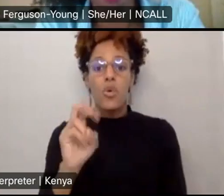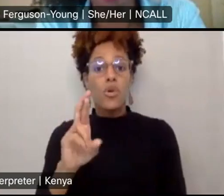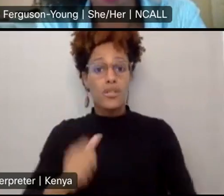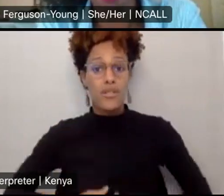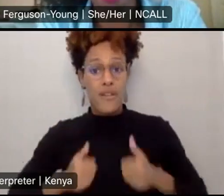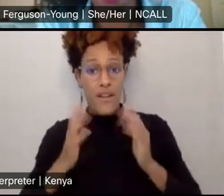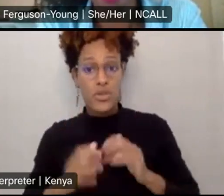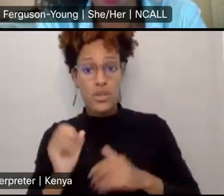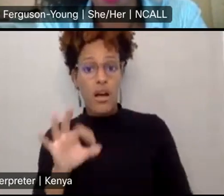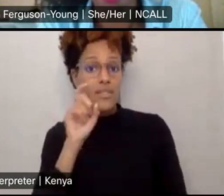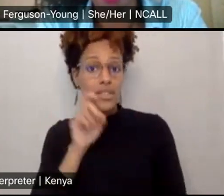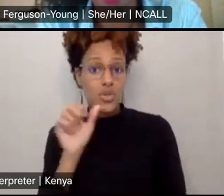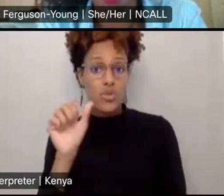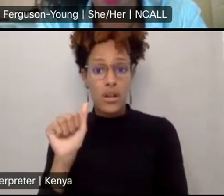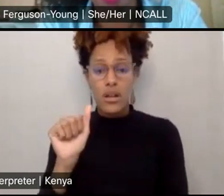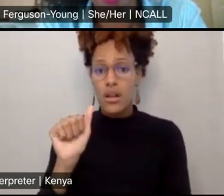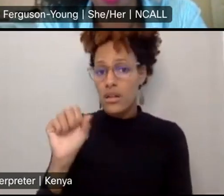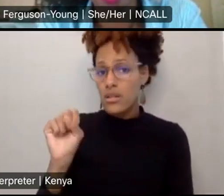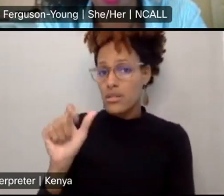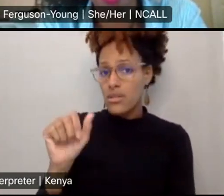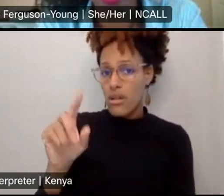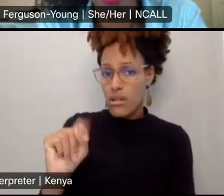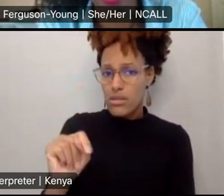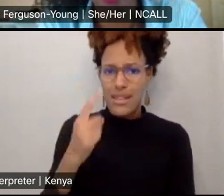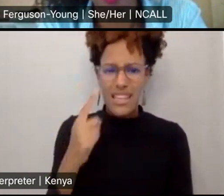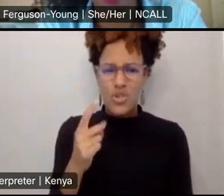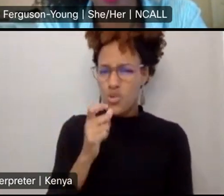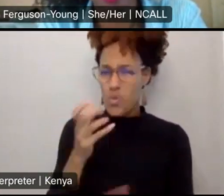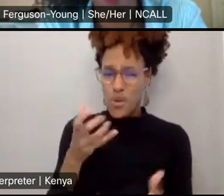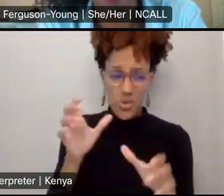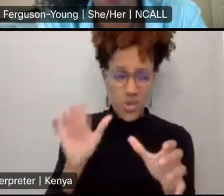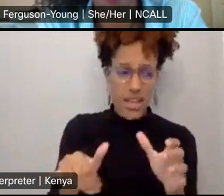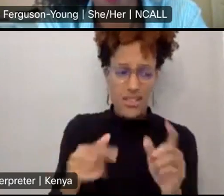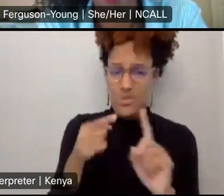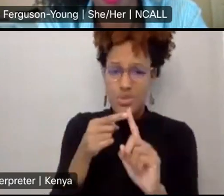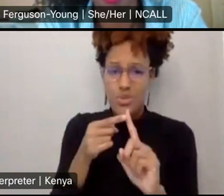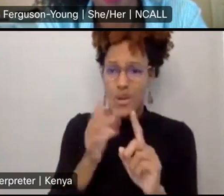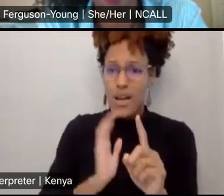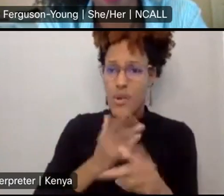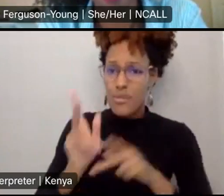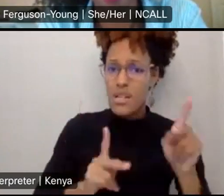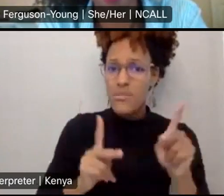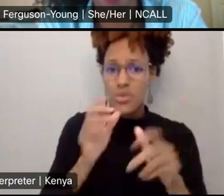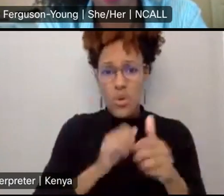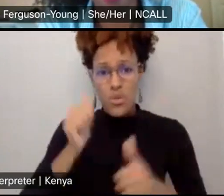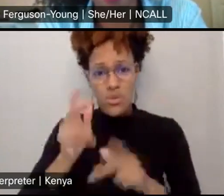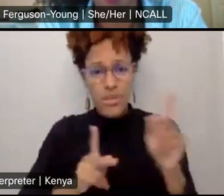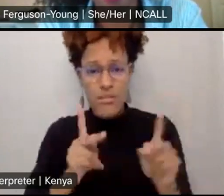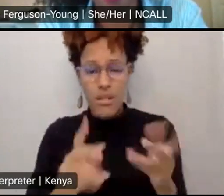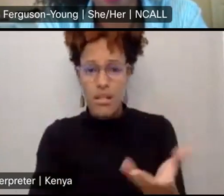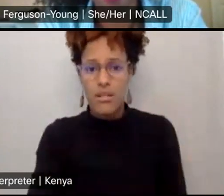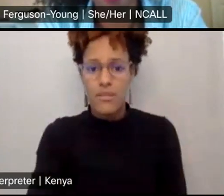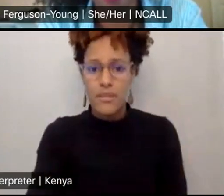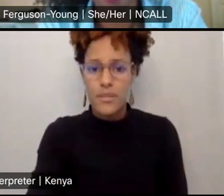And her question was, who would want to do that to an elder? Like, who would want to do that to our people? And I remember having